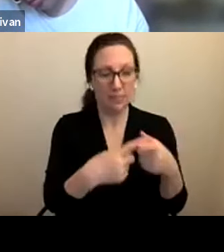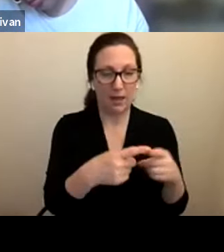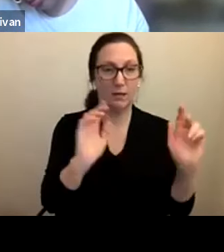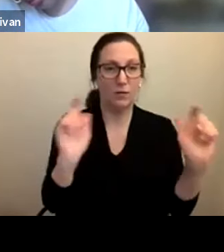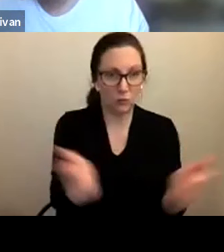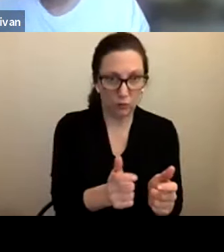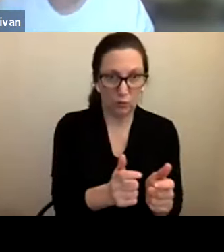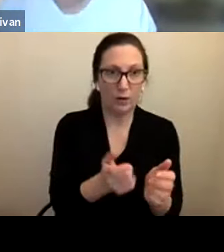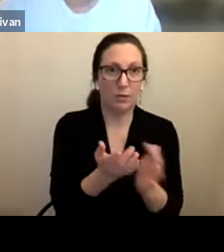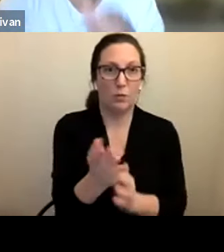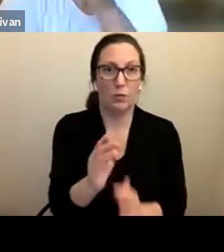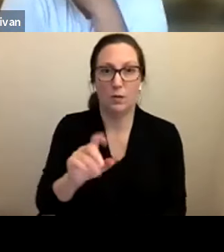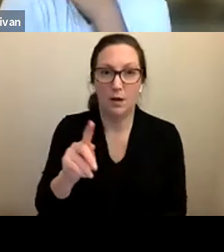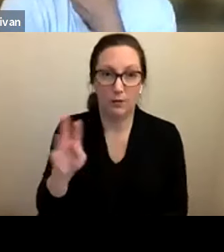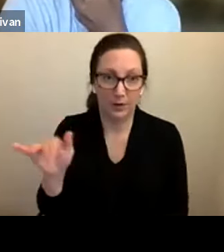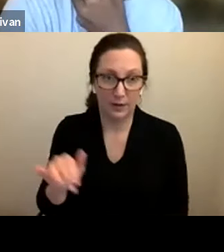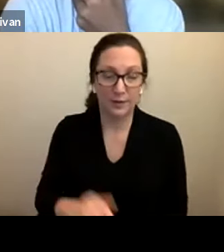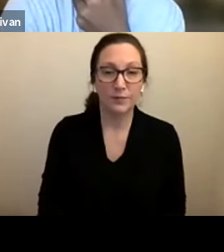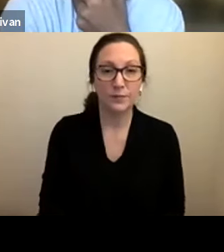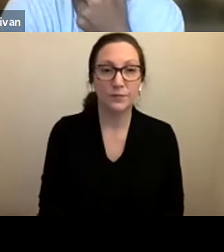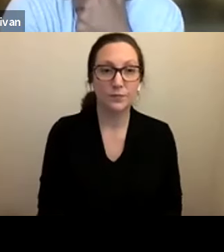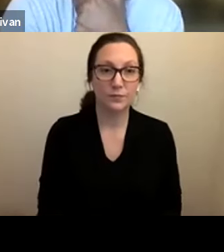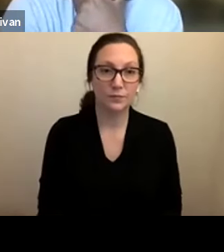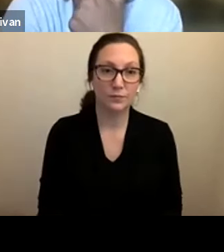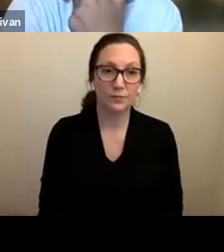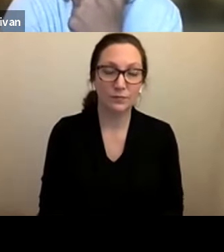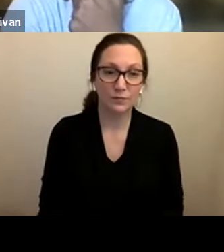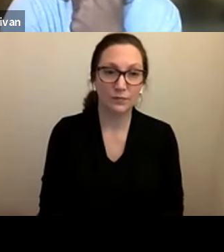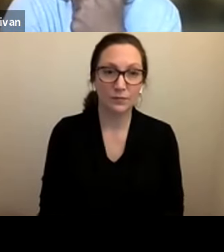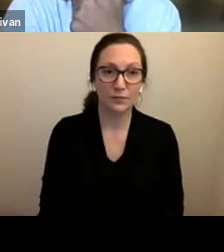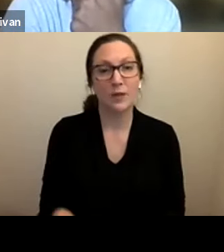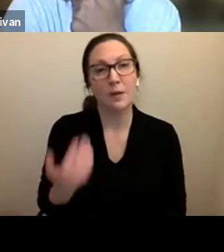Because frankly, since we were talking politics before,